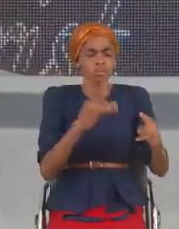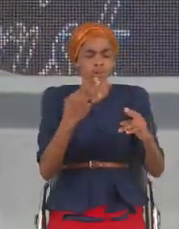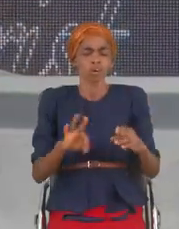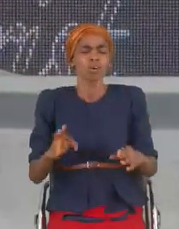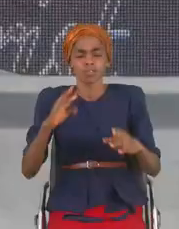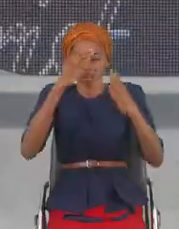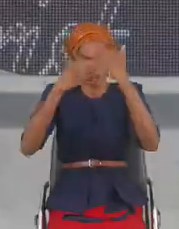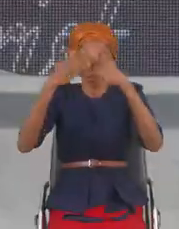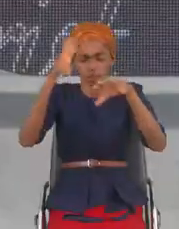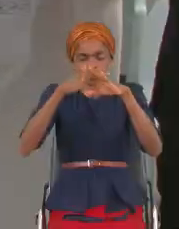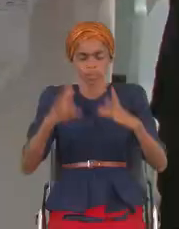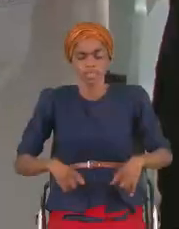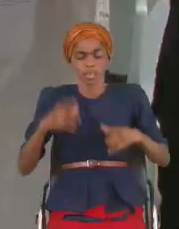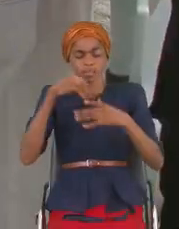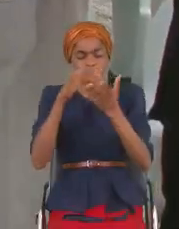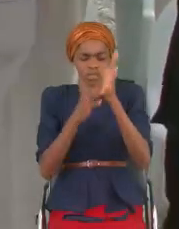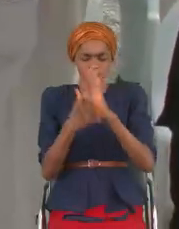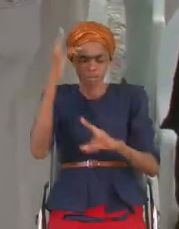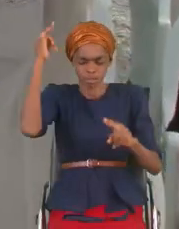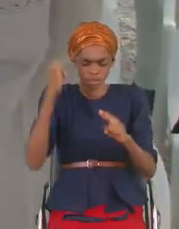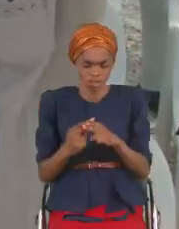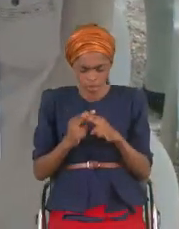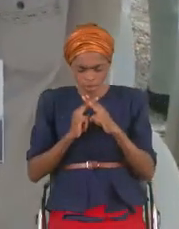their lives in Jesus' name.